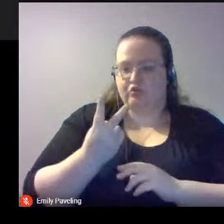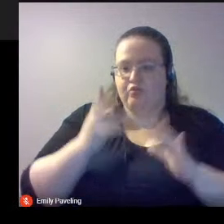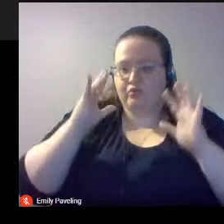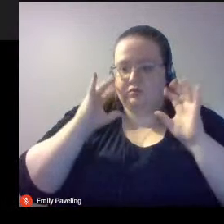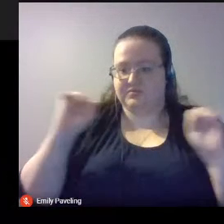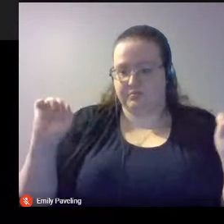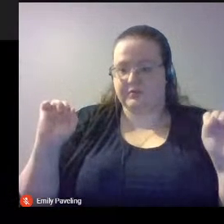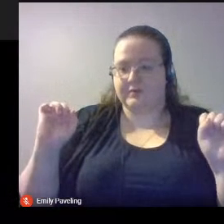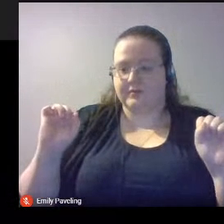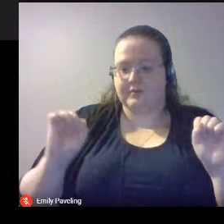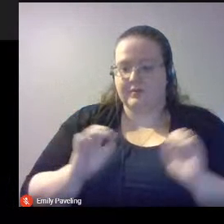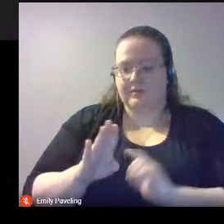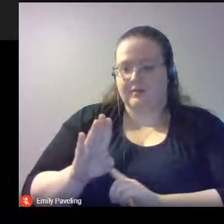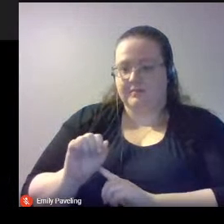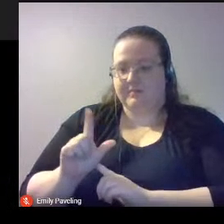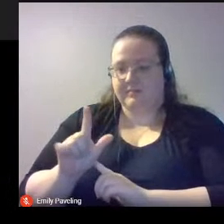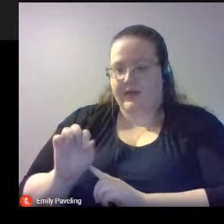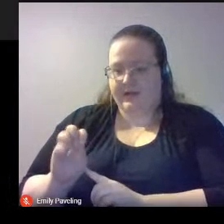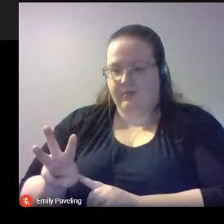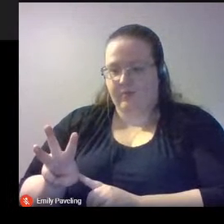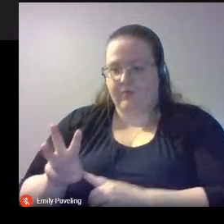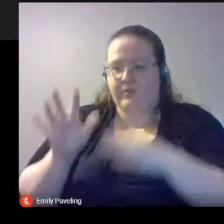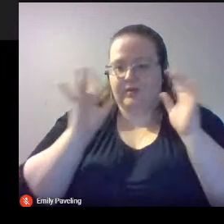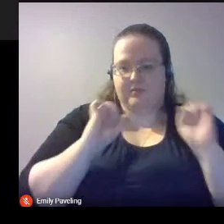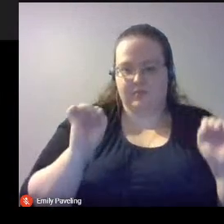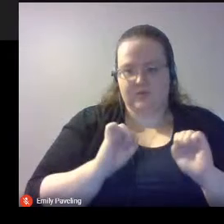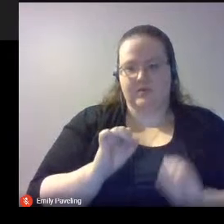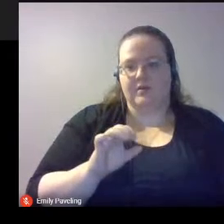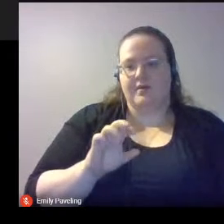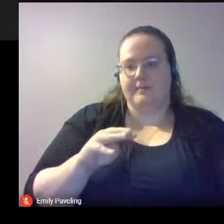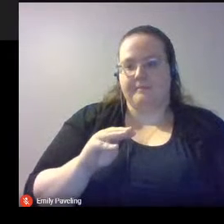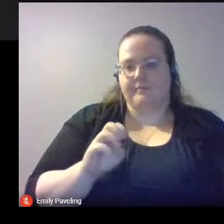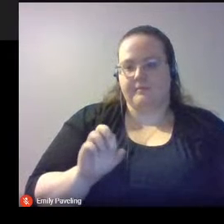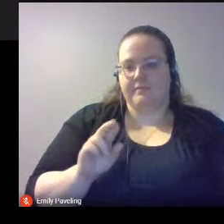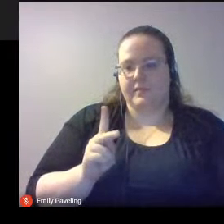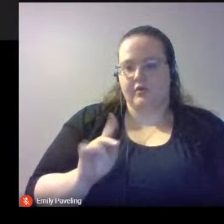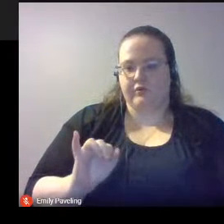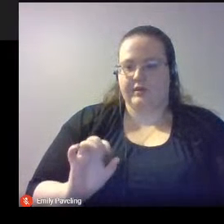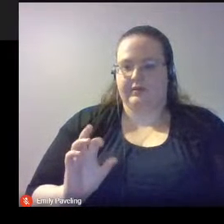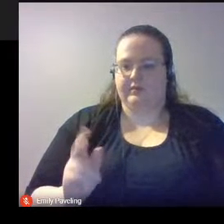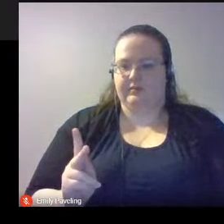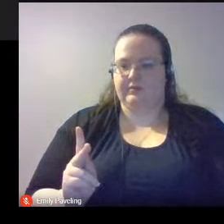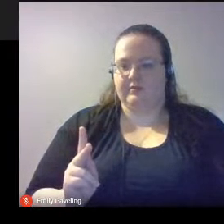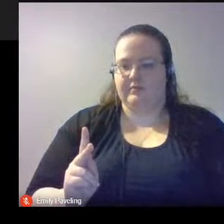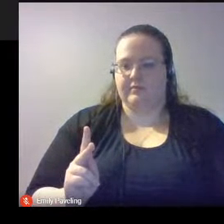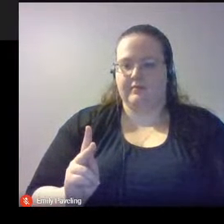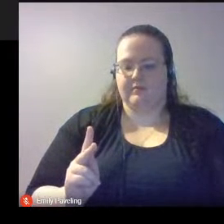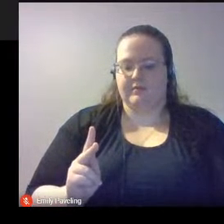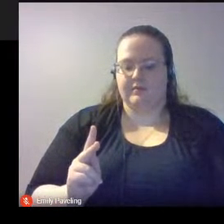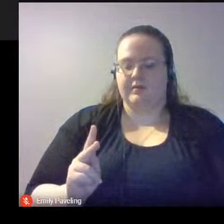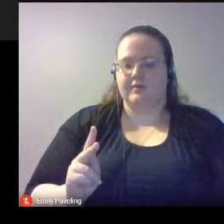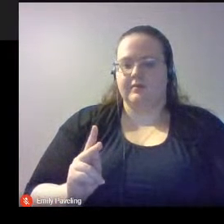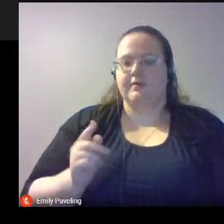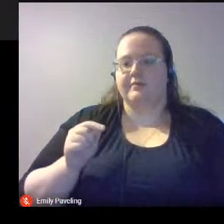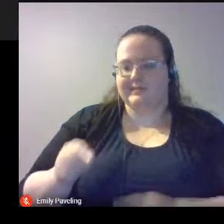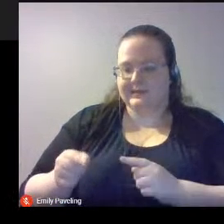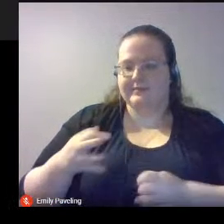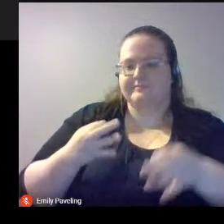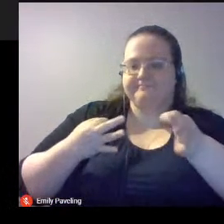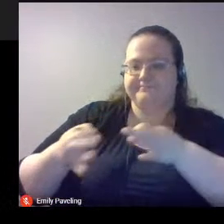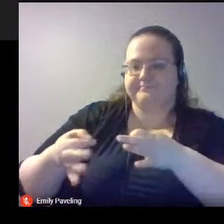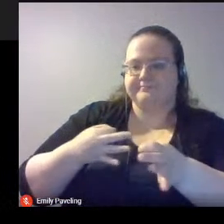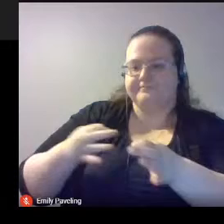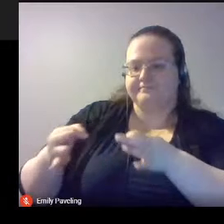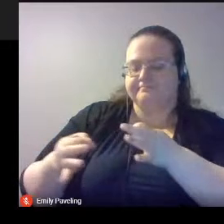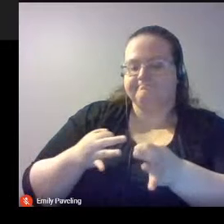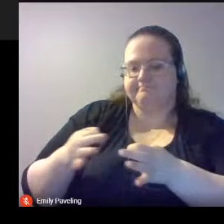Superintendent Ballo and Superintendent Merrick, to walk us through some of those measures that we have put in place to ensure